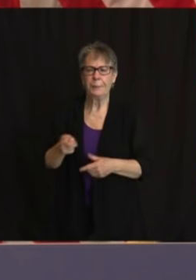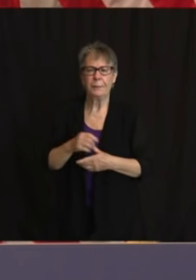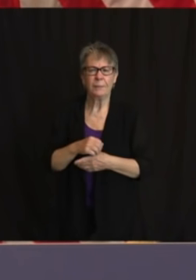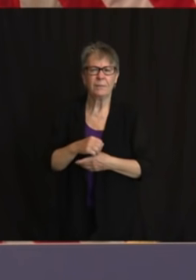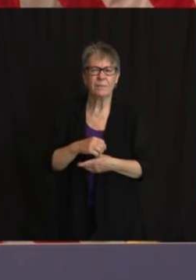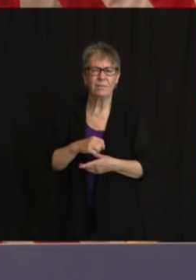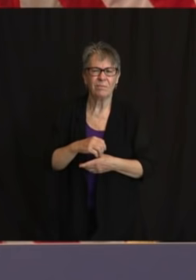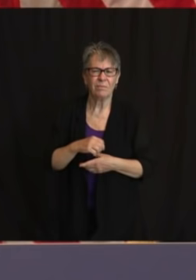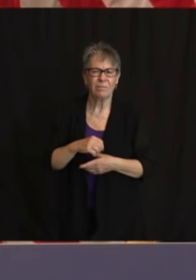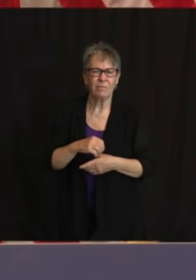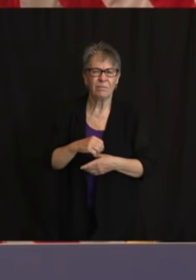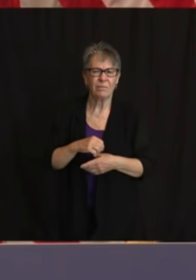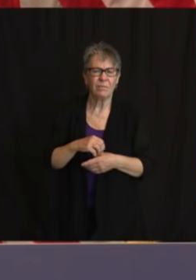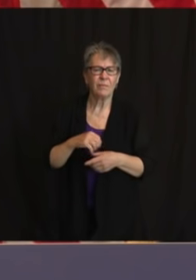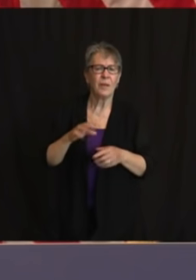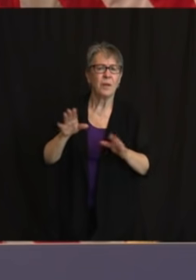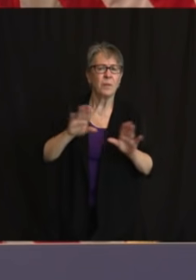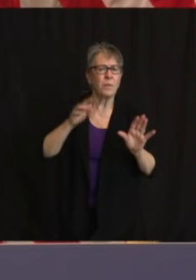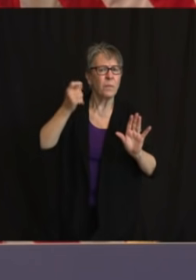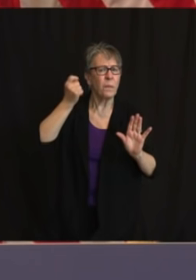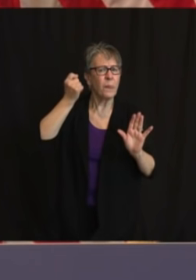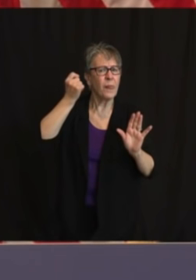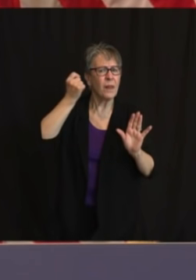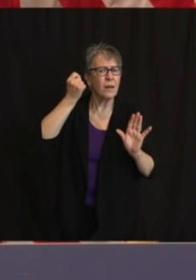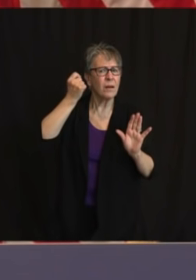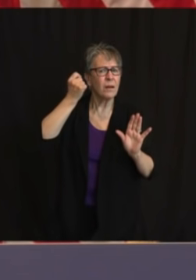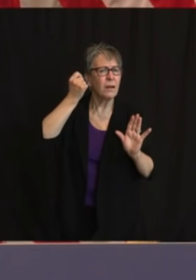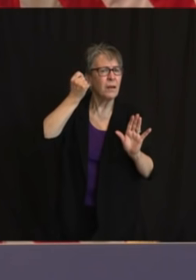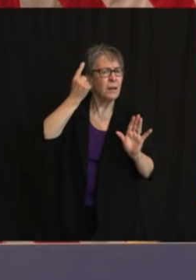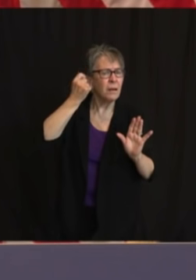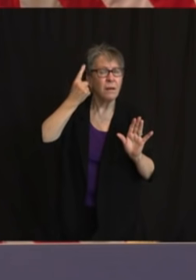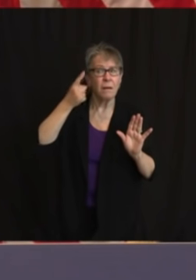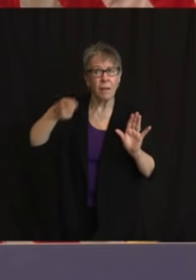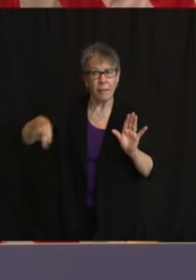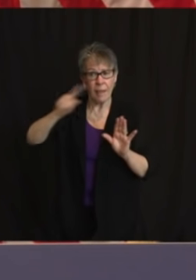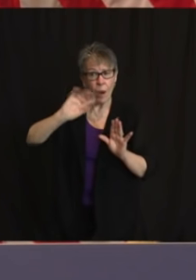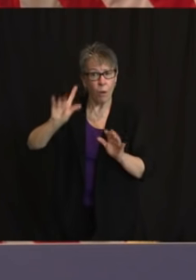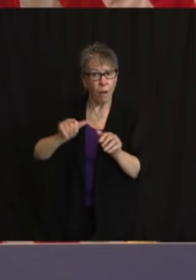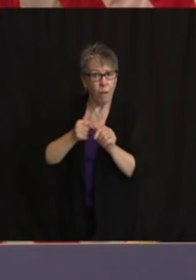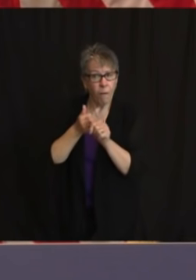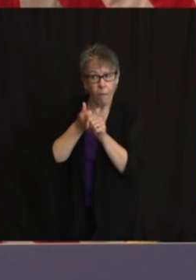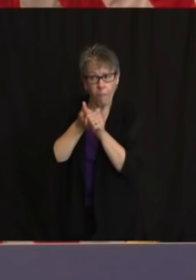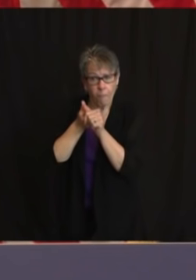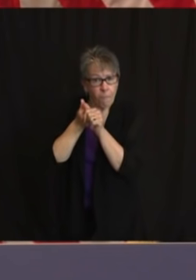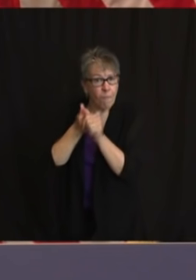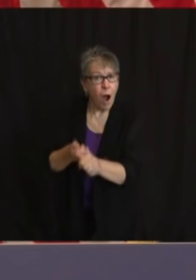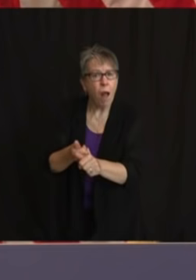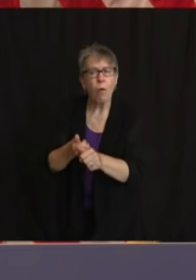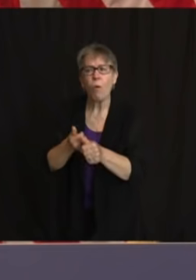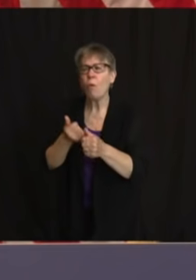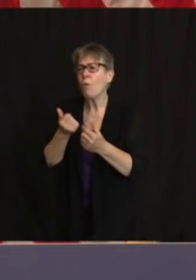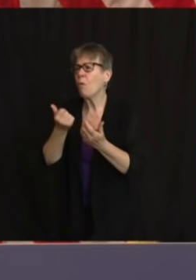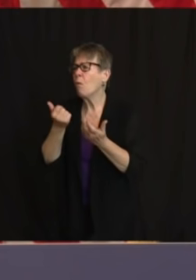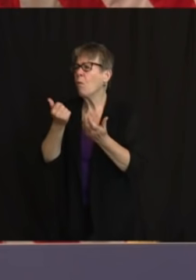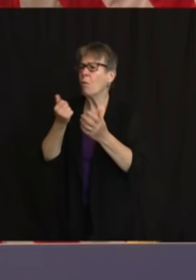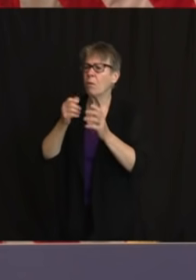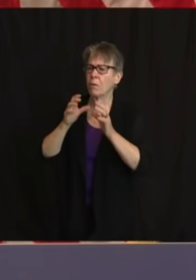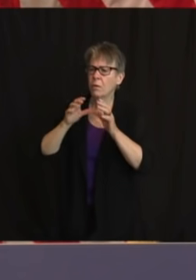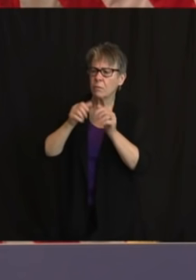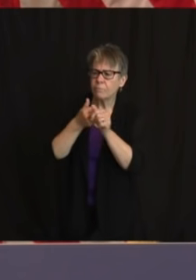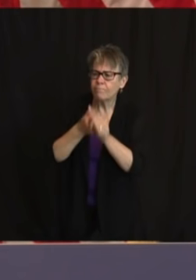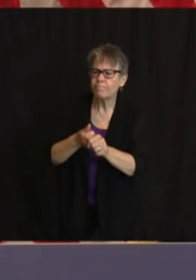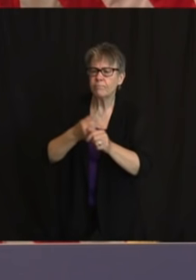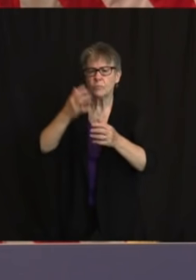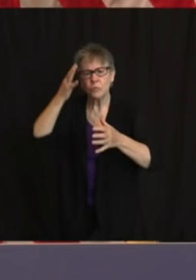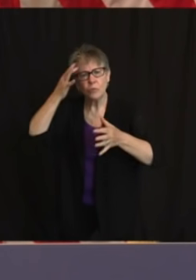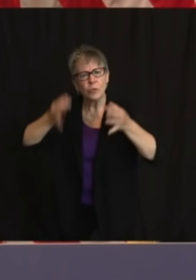with respect to their own personal conflicts, and we've walked each one of them through any potential conflicts. Thank you. Hey, Dave. Hi, Governor.